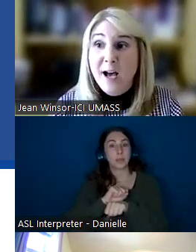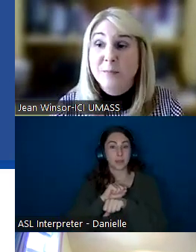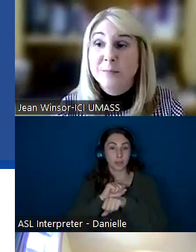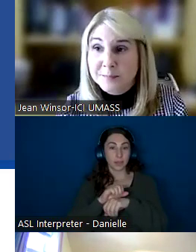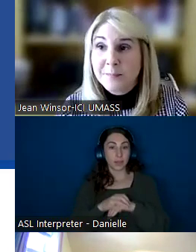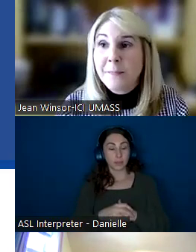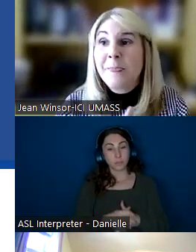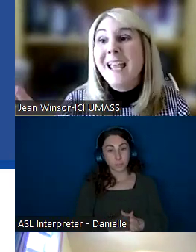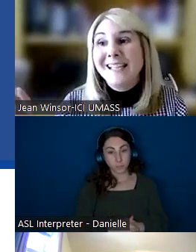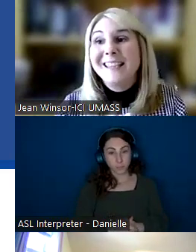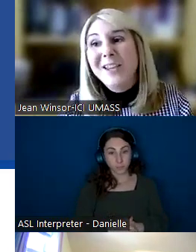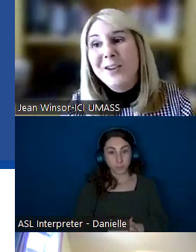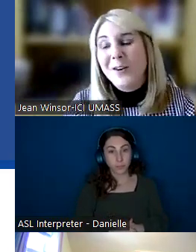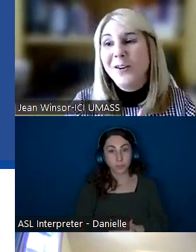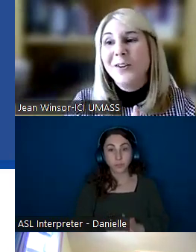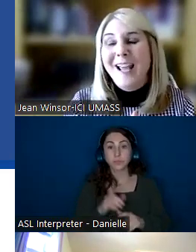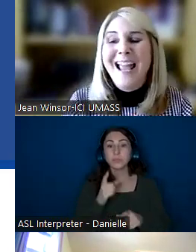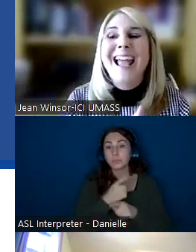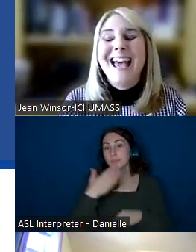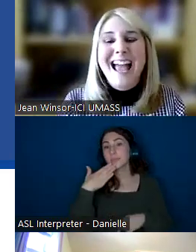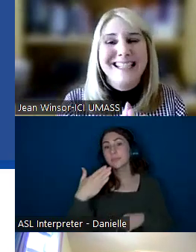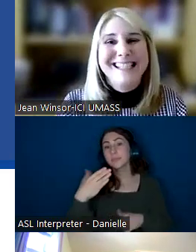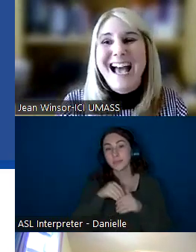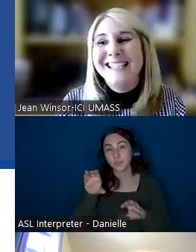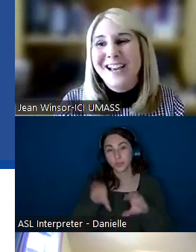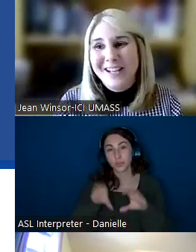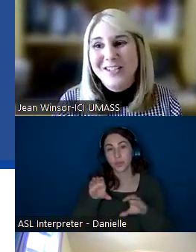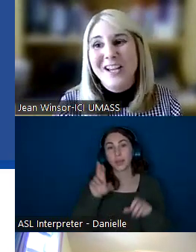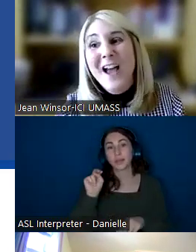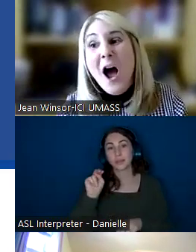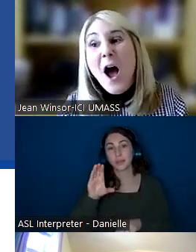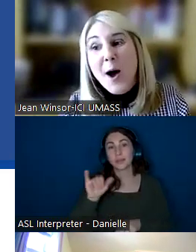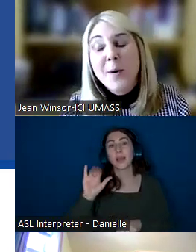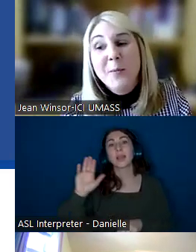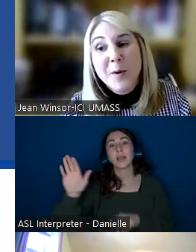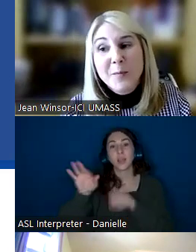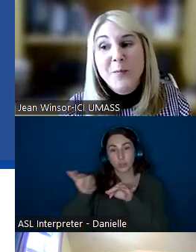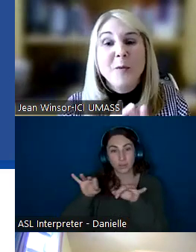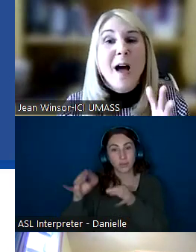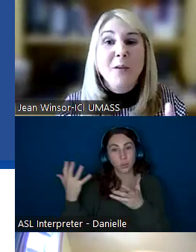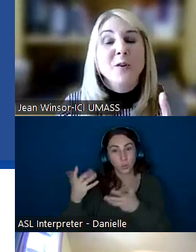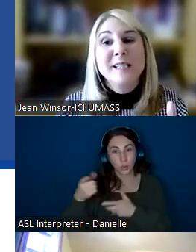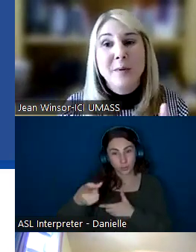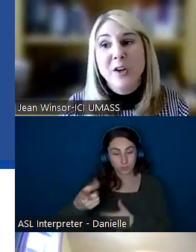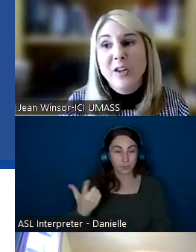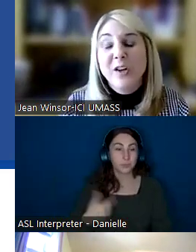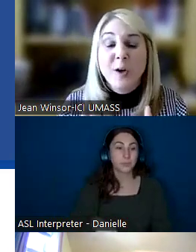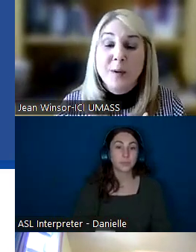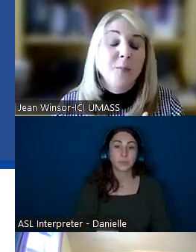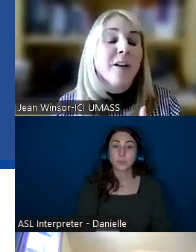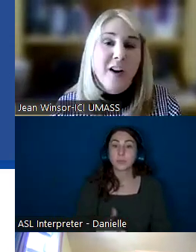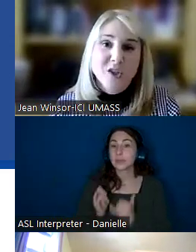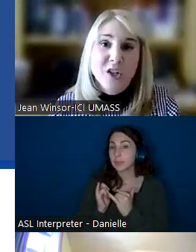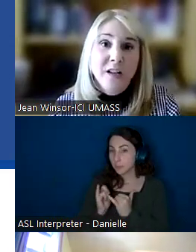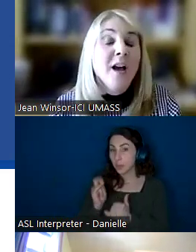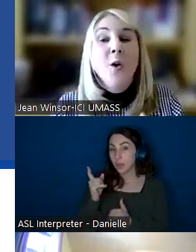that's, yes, and thank you for including the NCI definition. But we're similar. They're a little bit